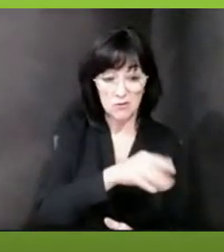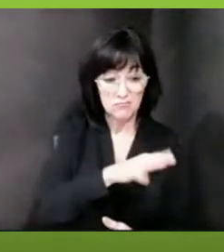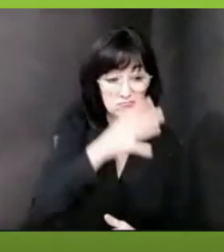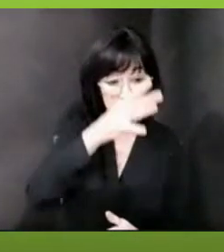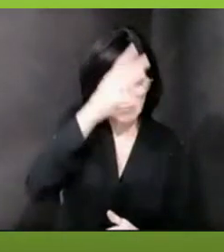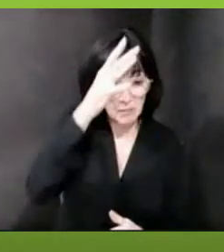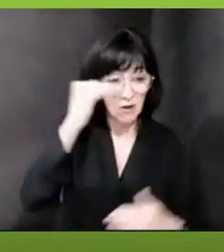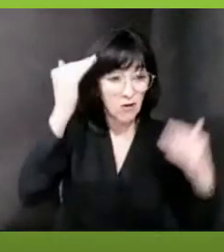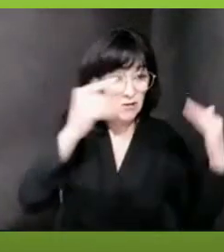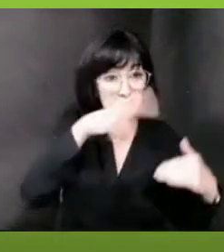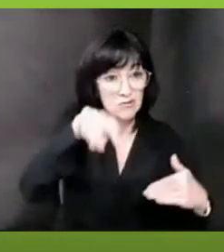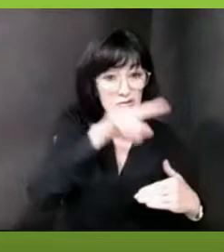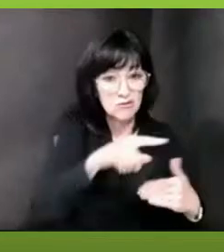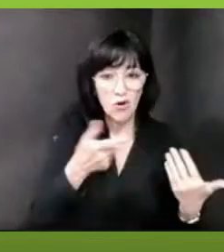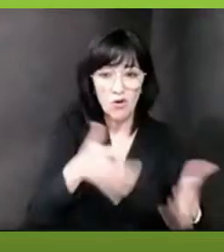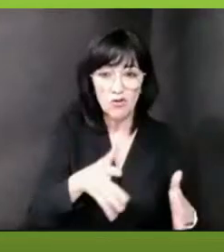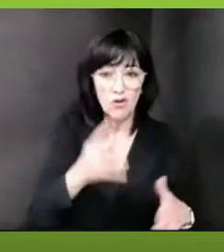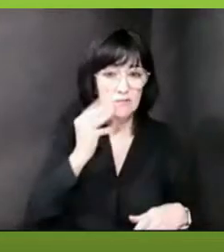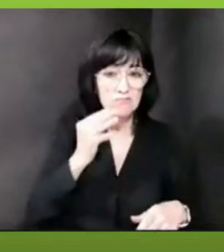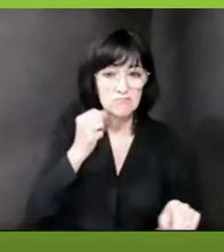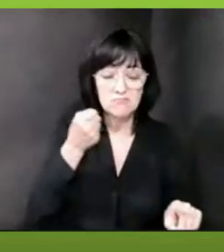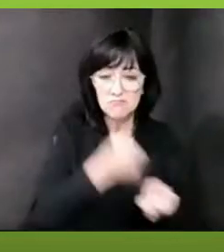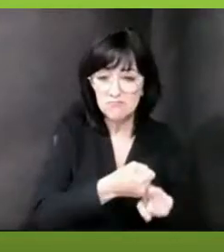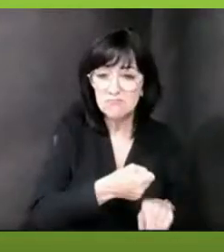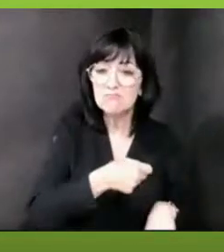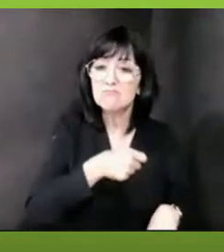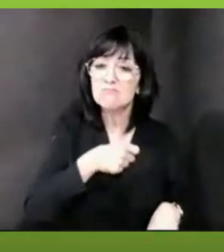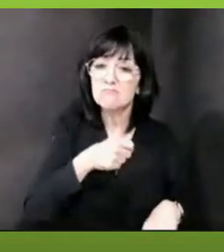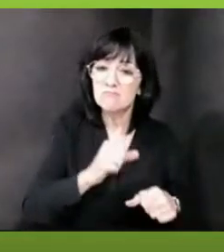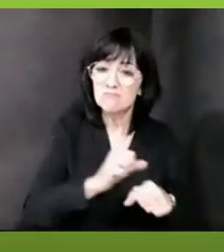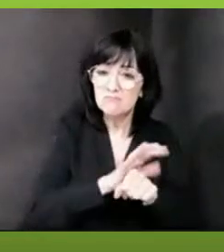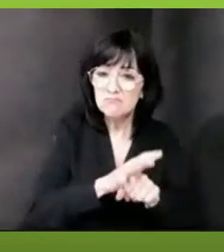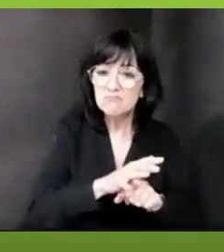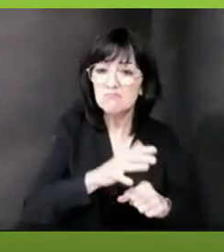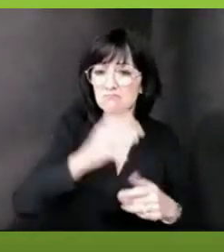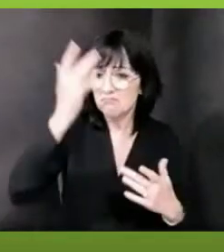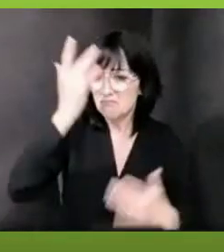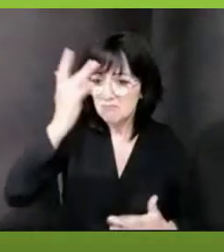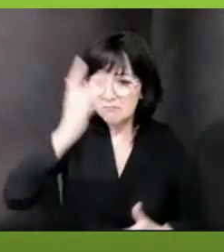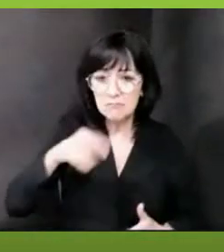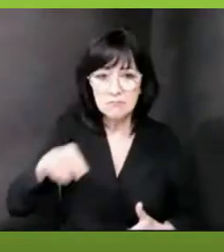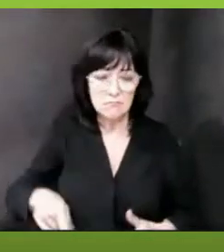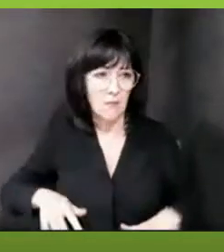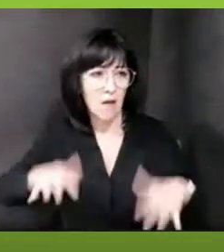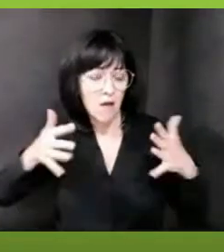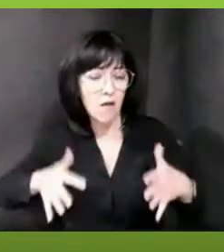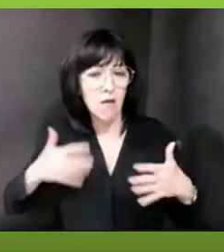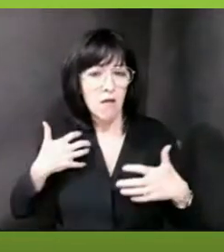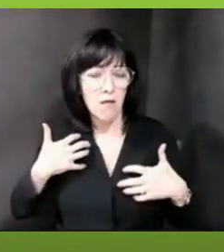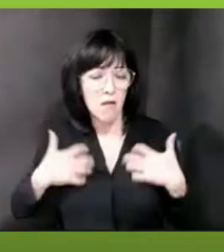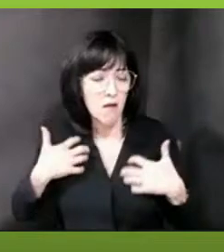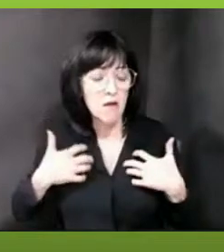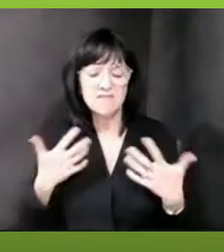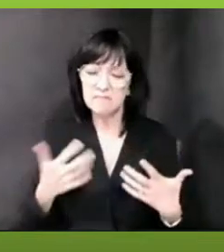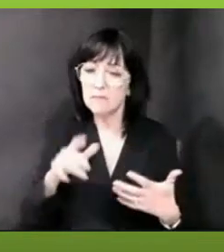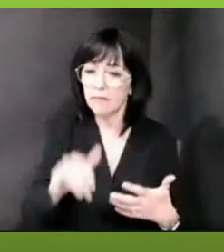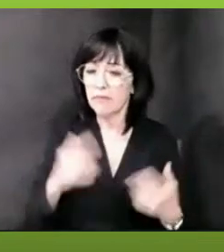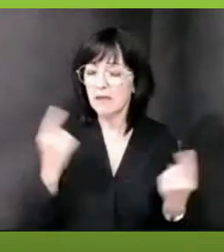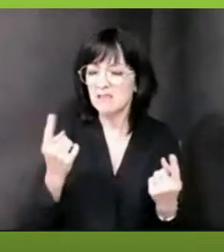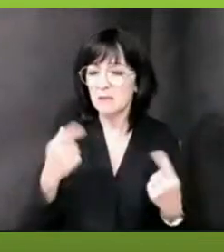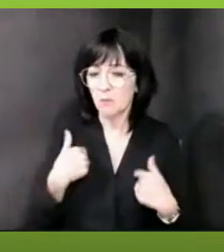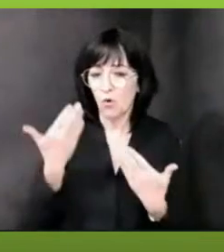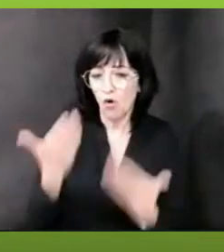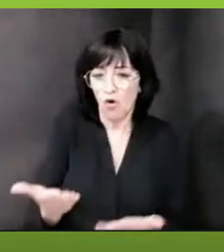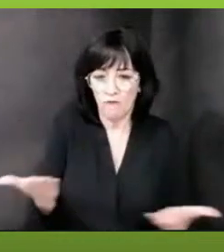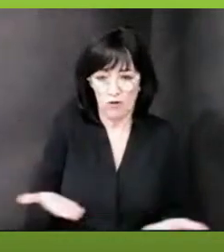makes them worried or cause distress about the pandemic. And that's something that we're offering here at Nemours